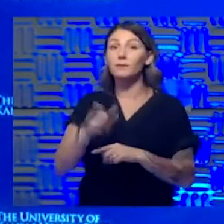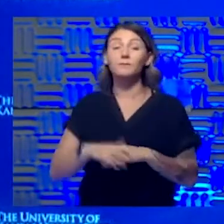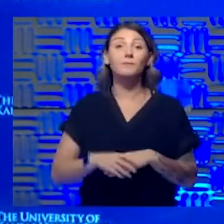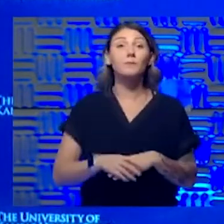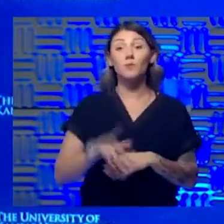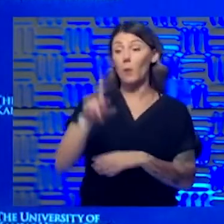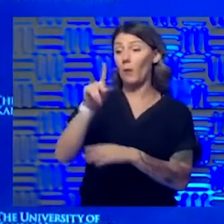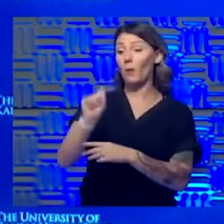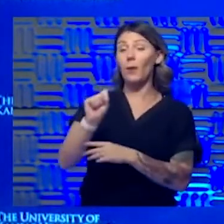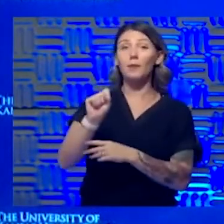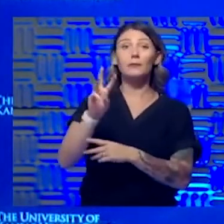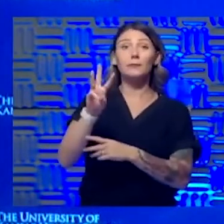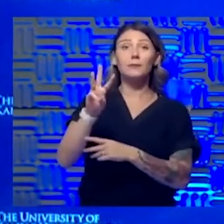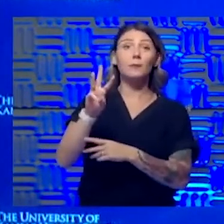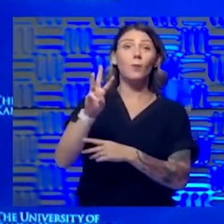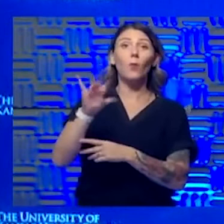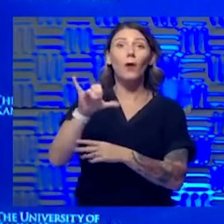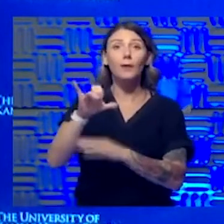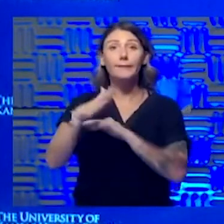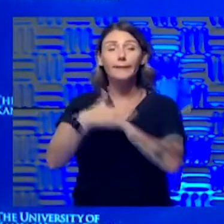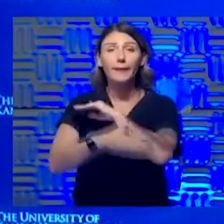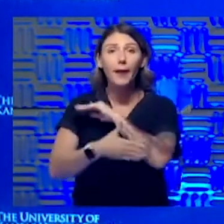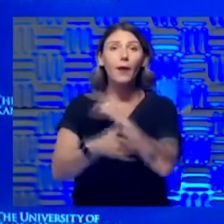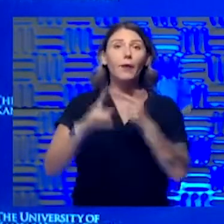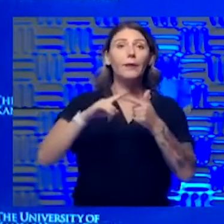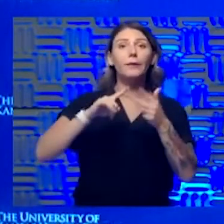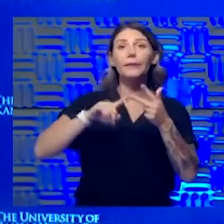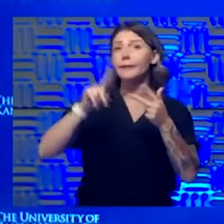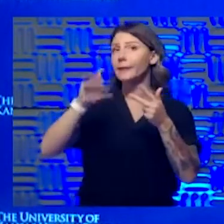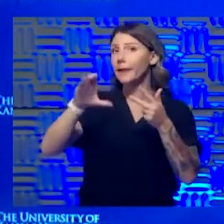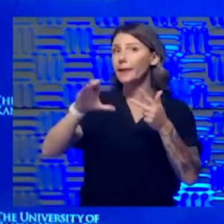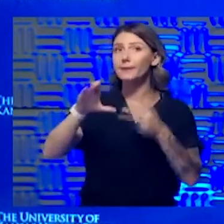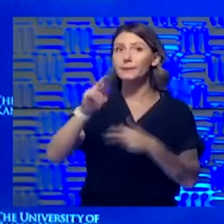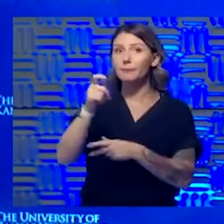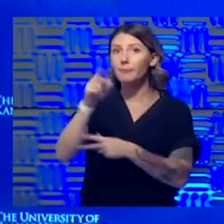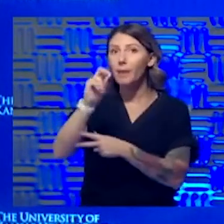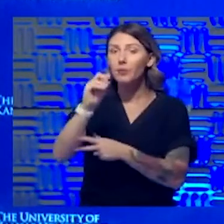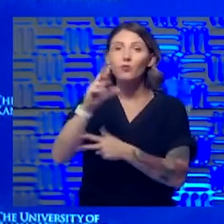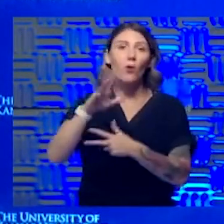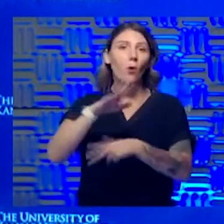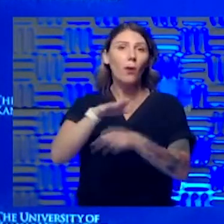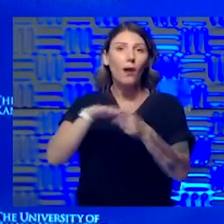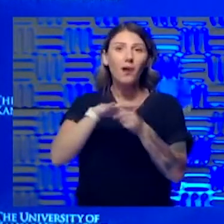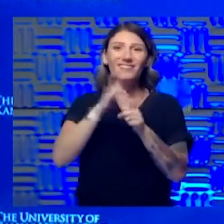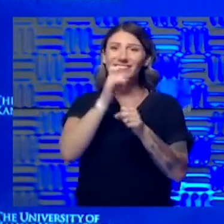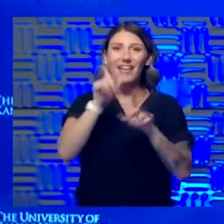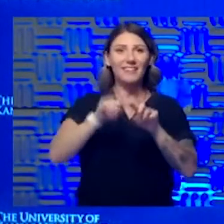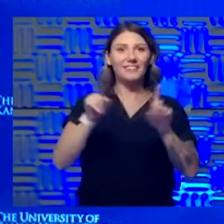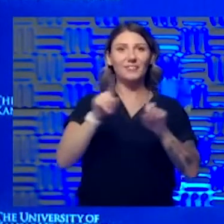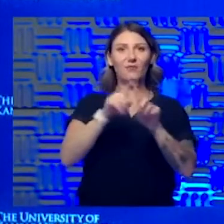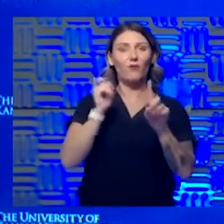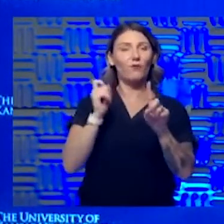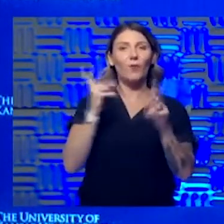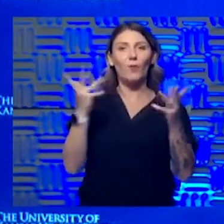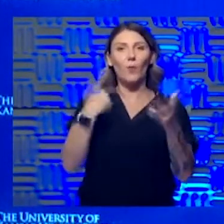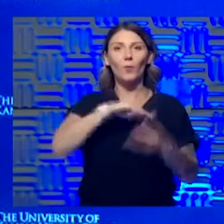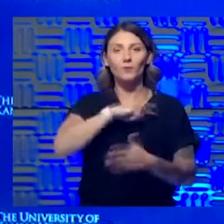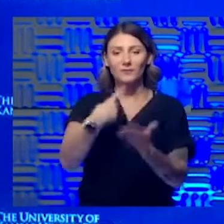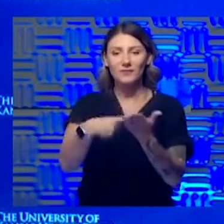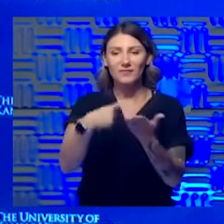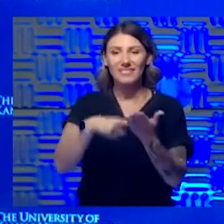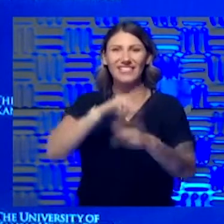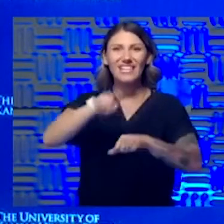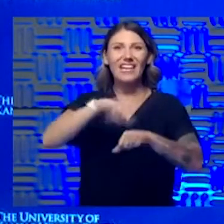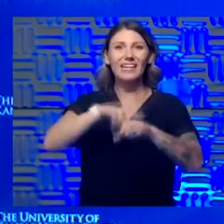in particular, and really I think the Kansas City metropolitan area, is really not much different than what's been going on and what we've talked about